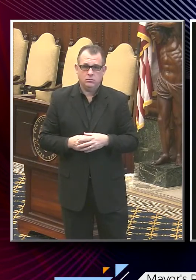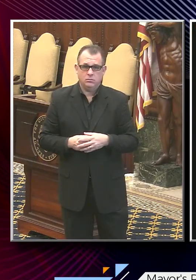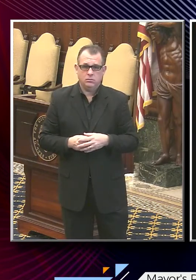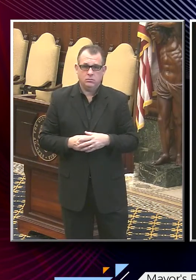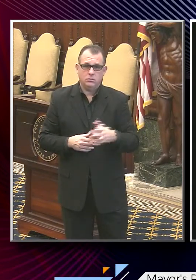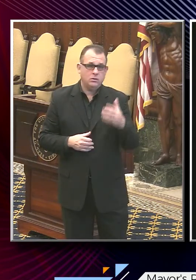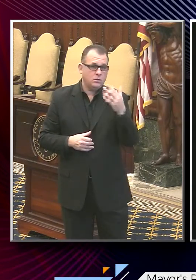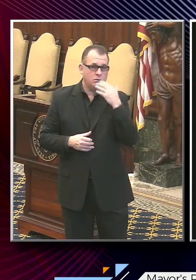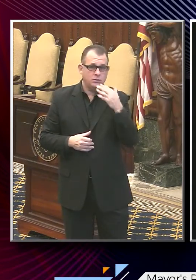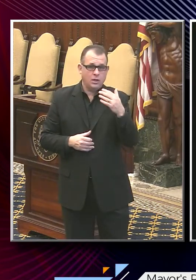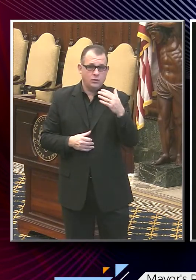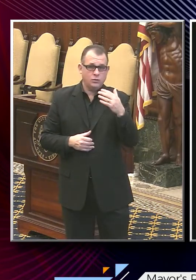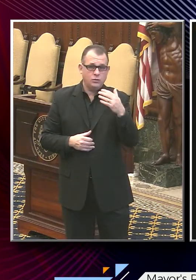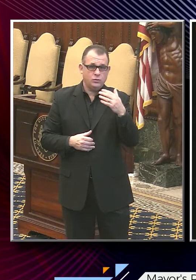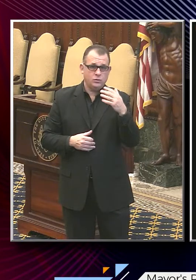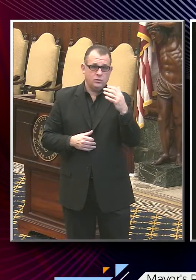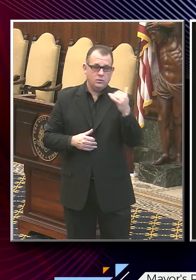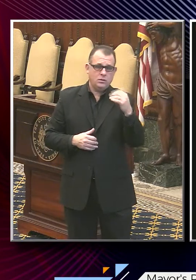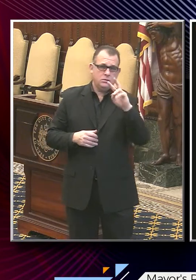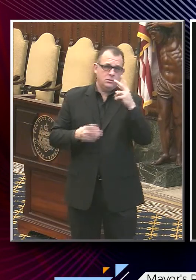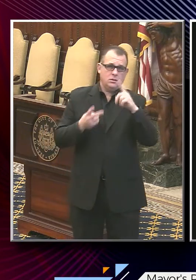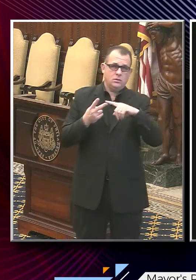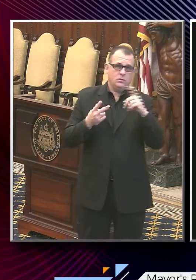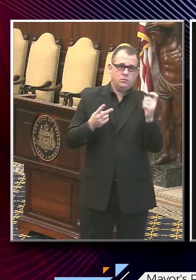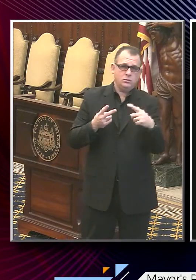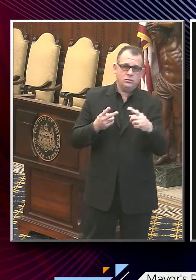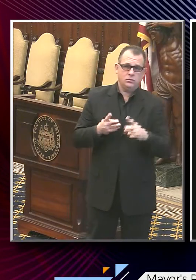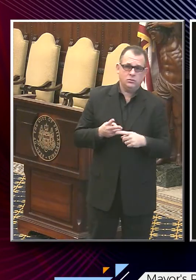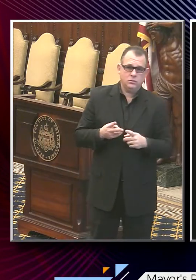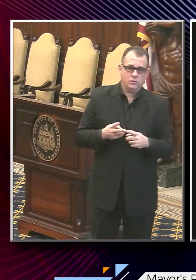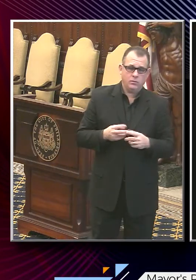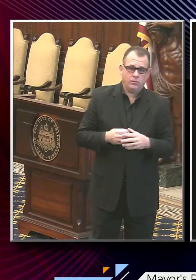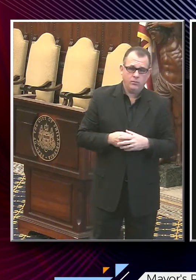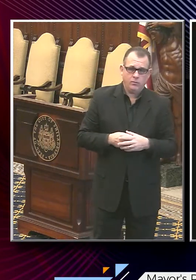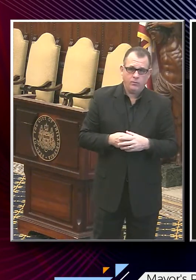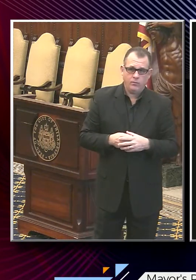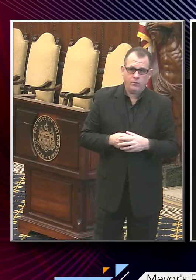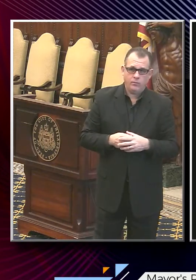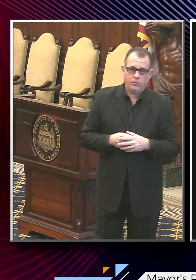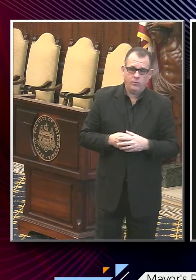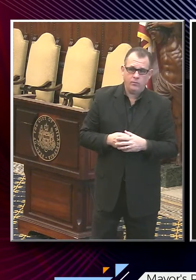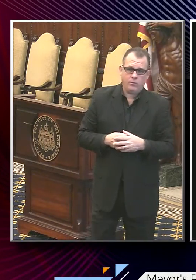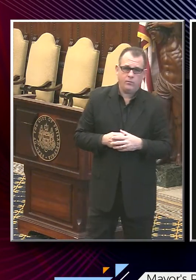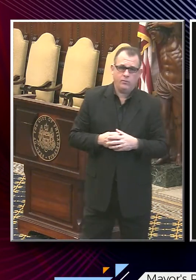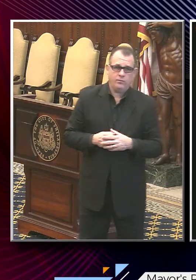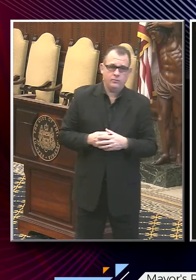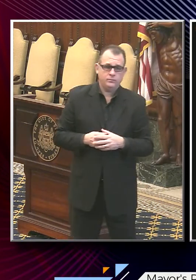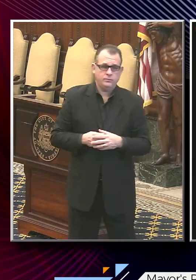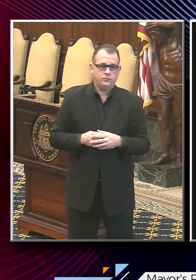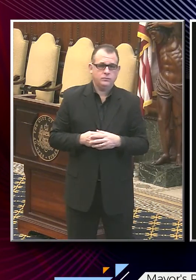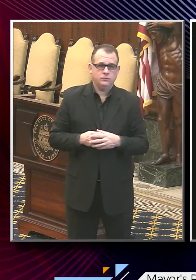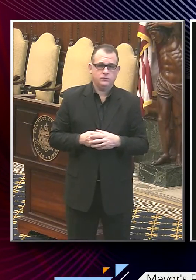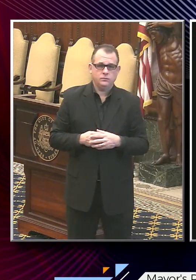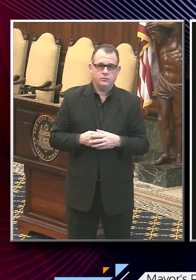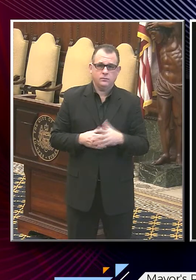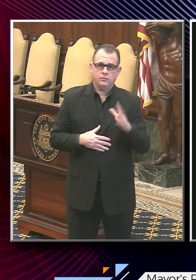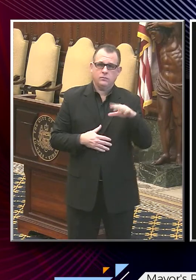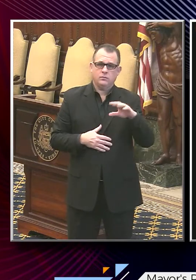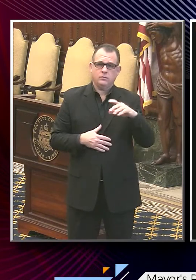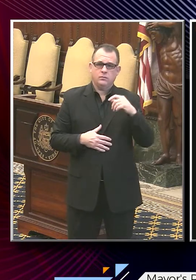Okay. Thank you, Dr. Johnson. I guess my second question would be, how are you going to determine, especially